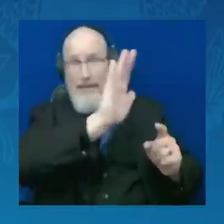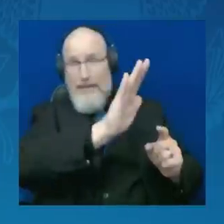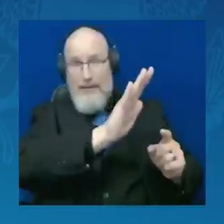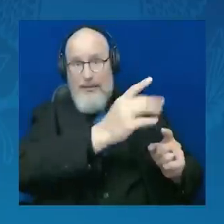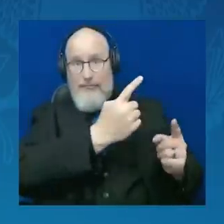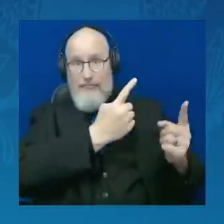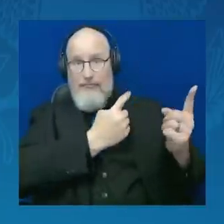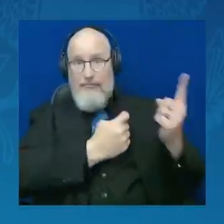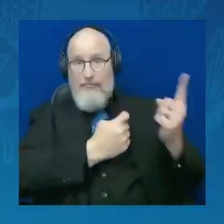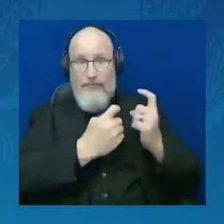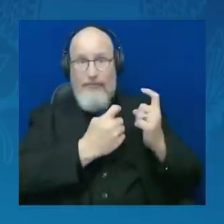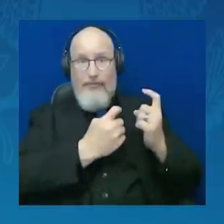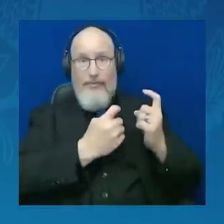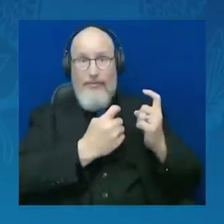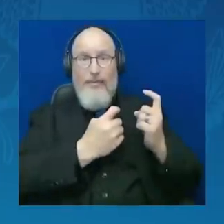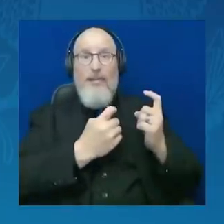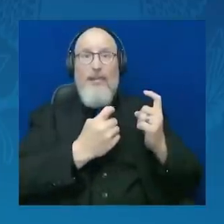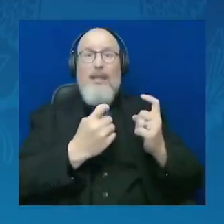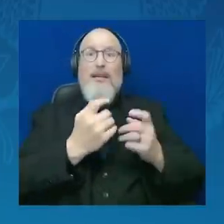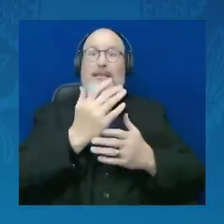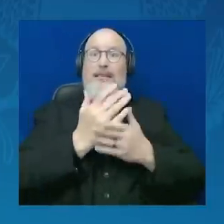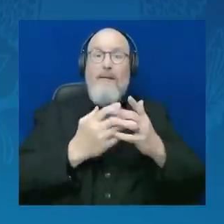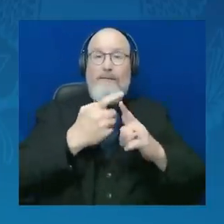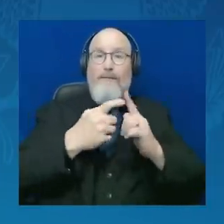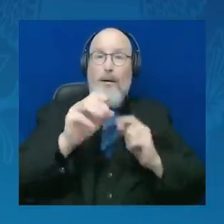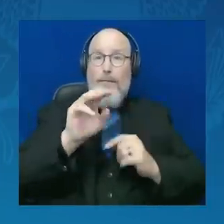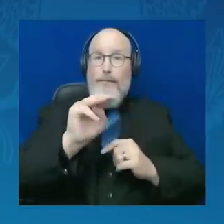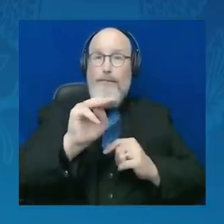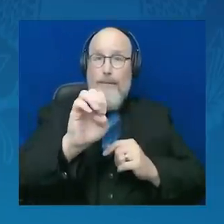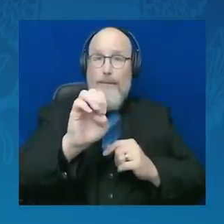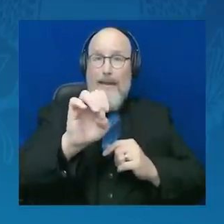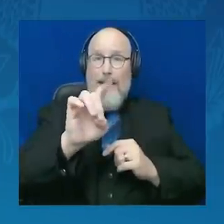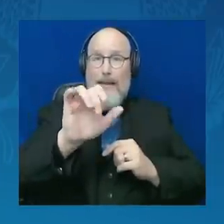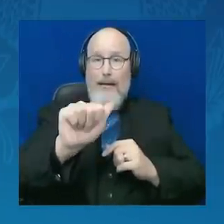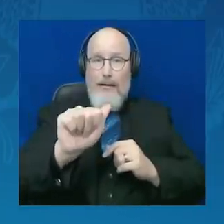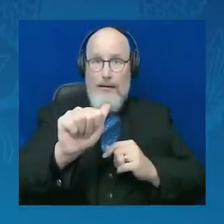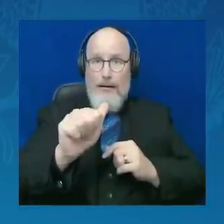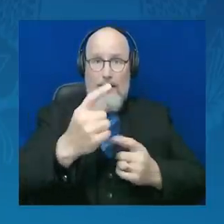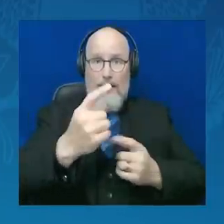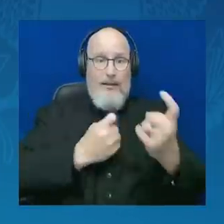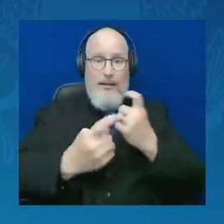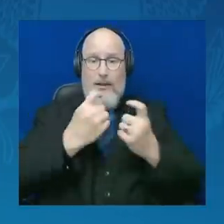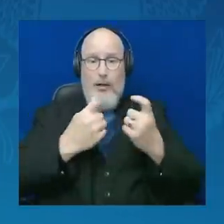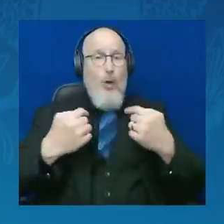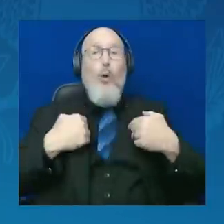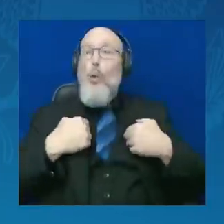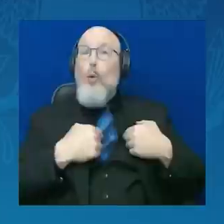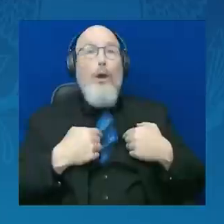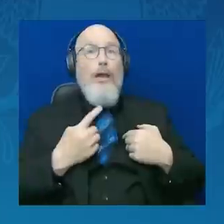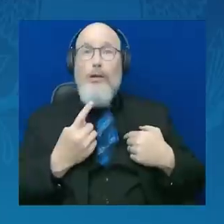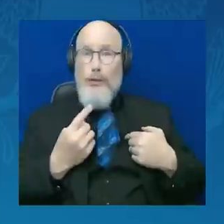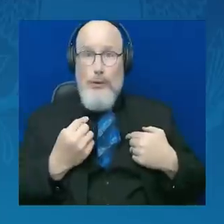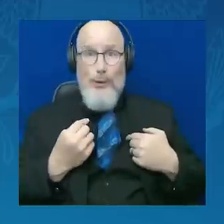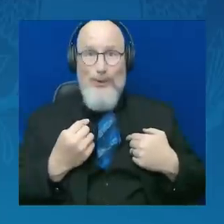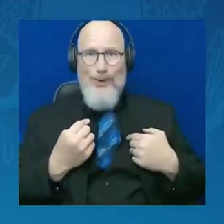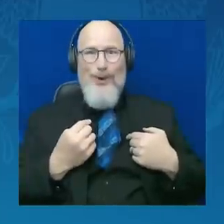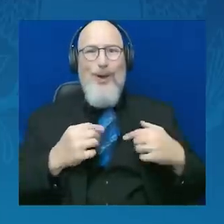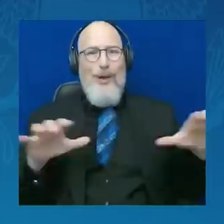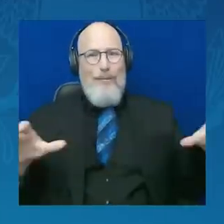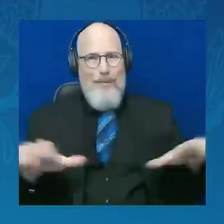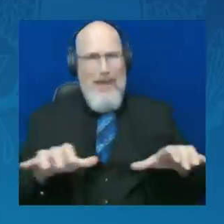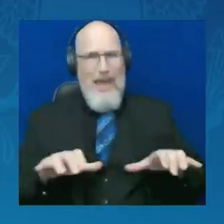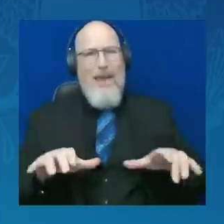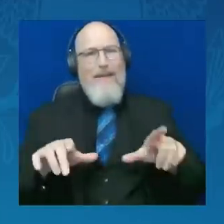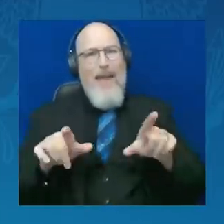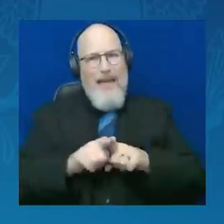by the media. We behaved in such a way as a reliable member of NATO should behave. A